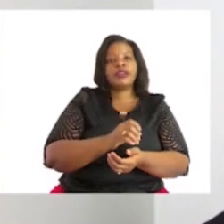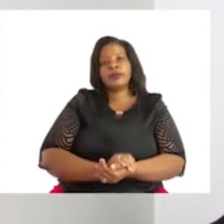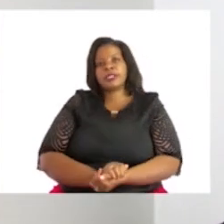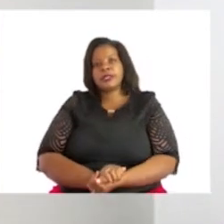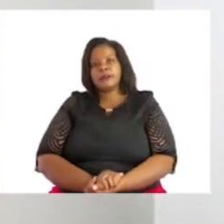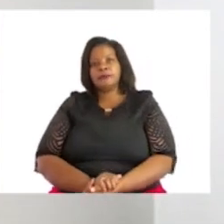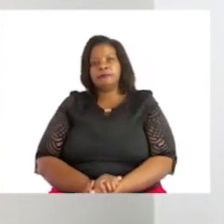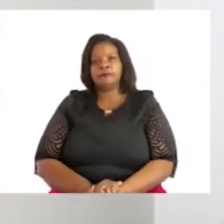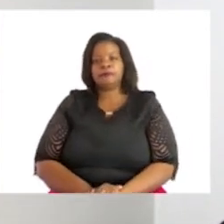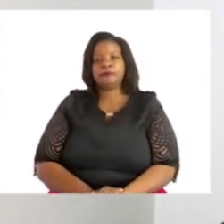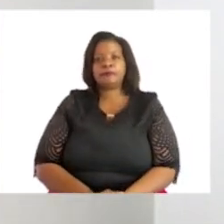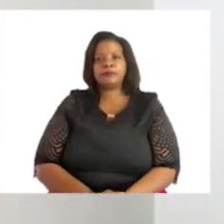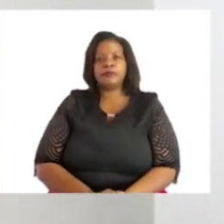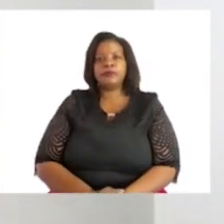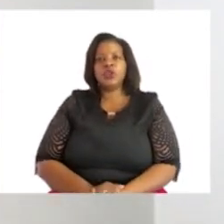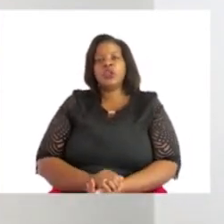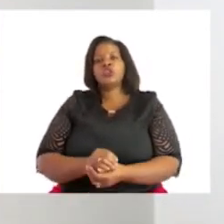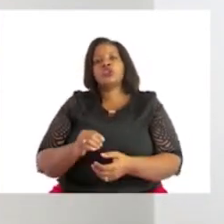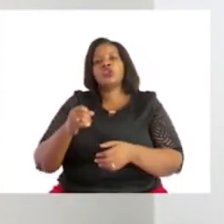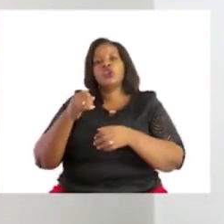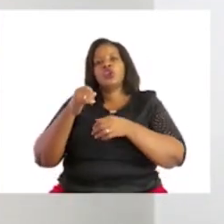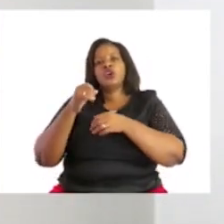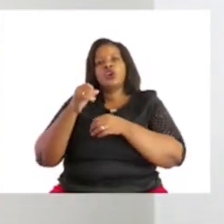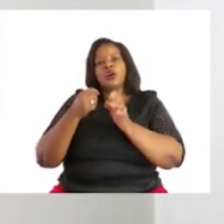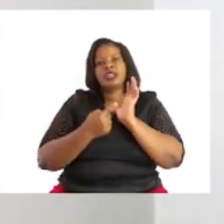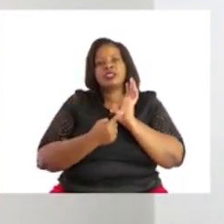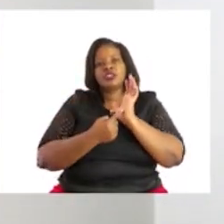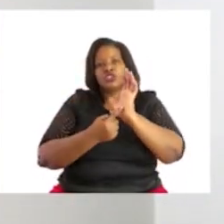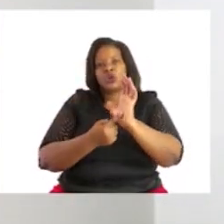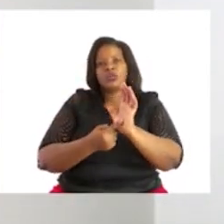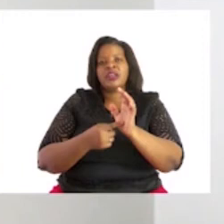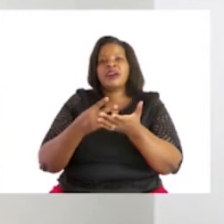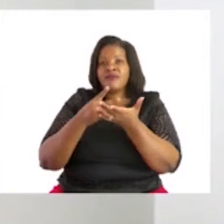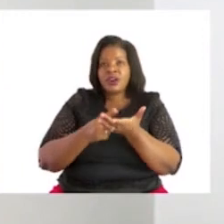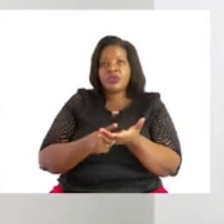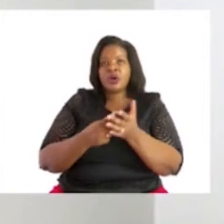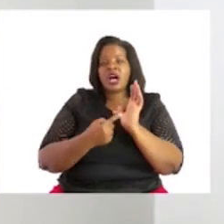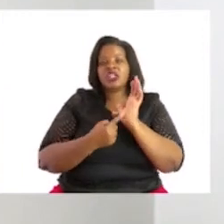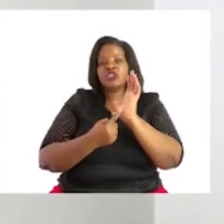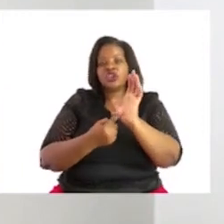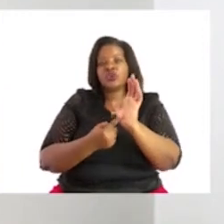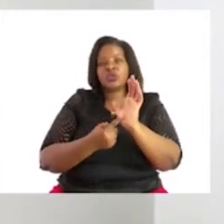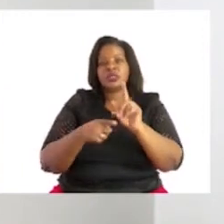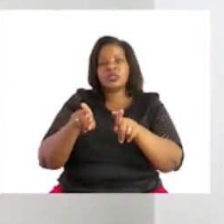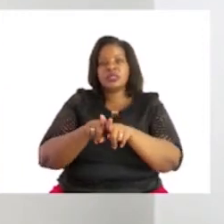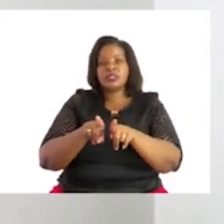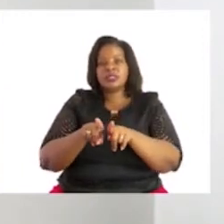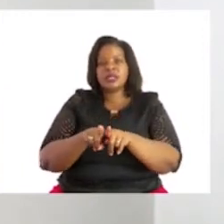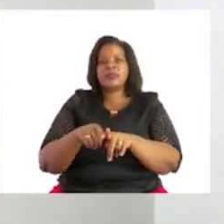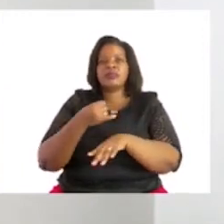values, are they indicated at the bottom? And the values are represented as per place